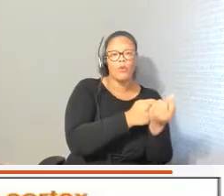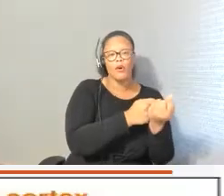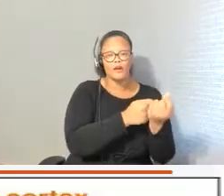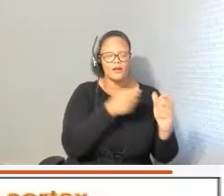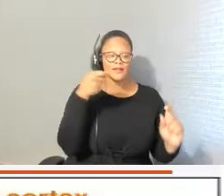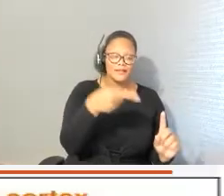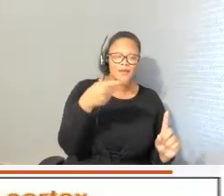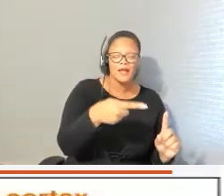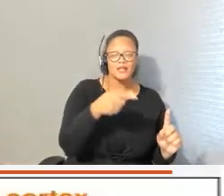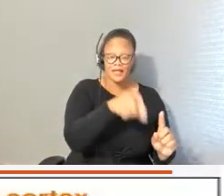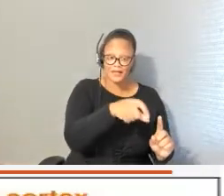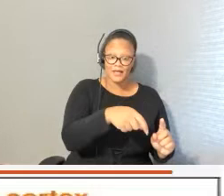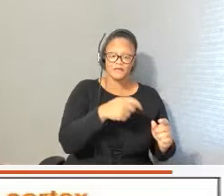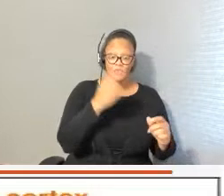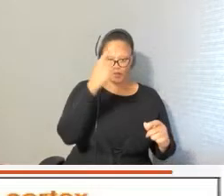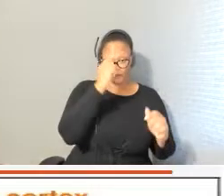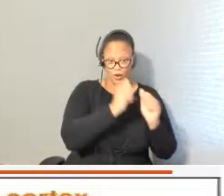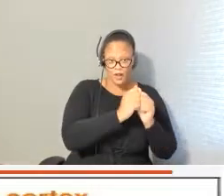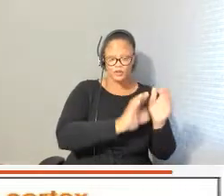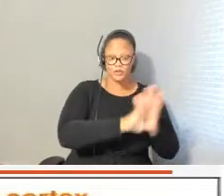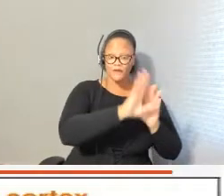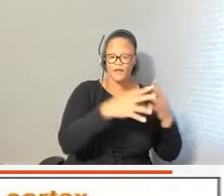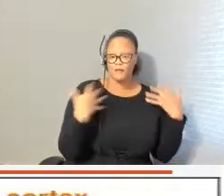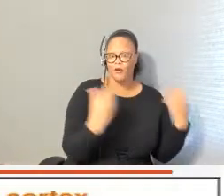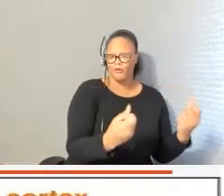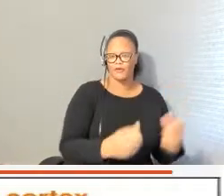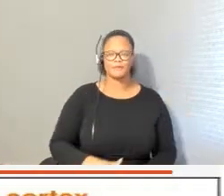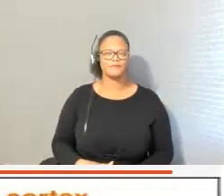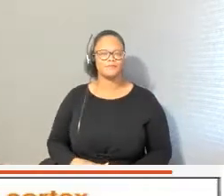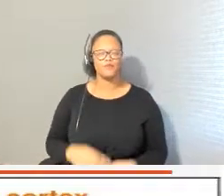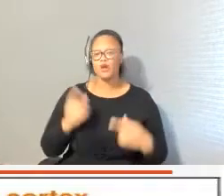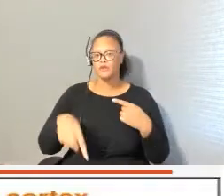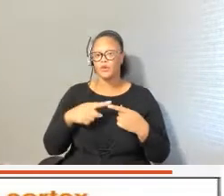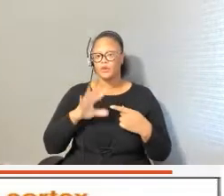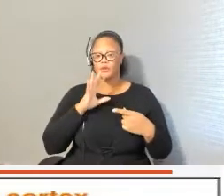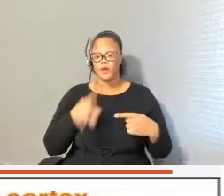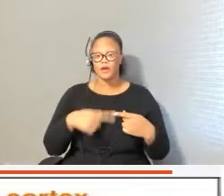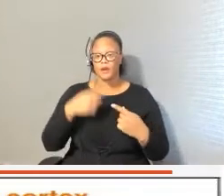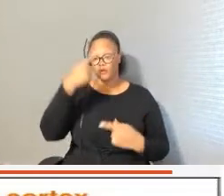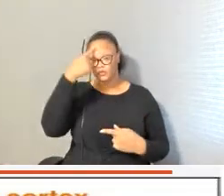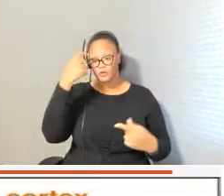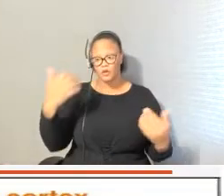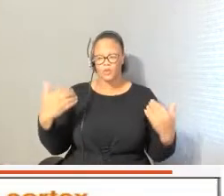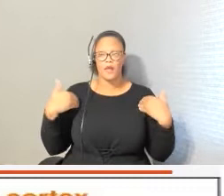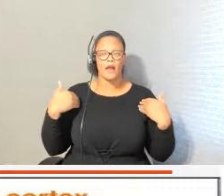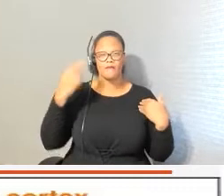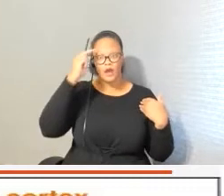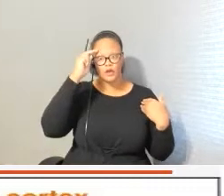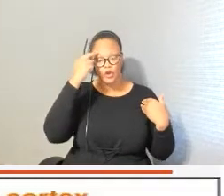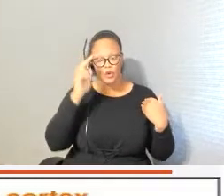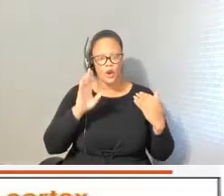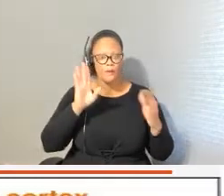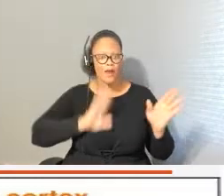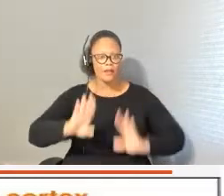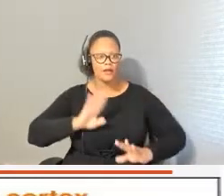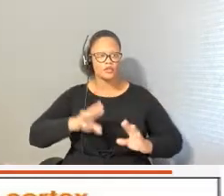this brain to be healthy. So when we talk about trauma, there is that neurobiological response to where when you feel that you are in a